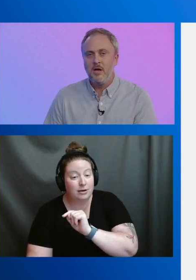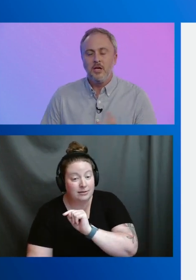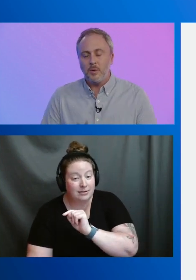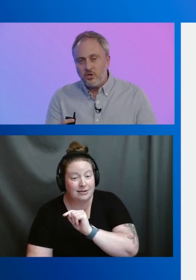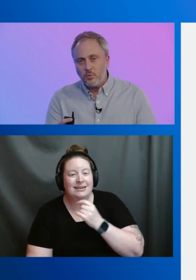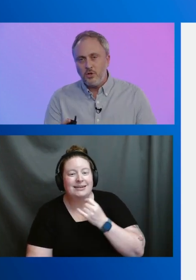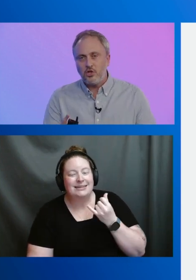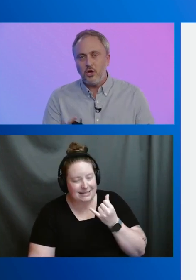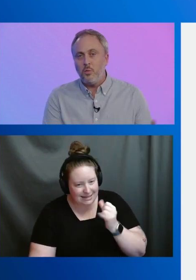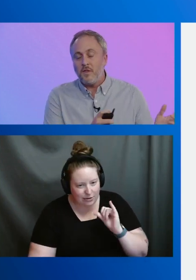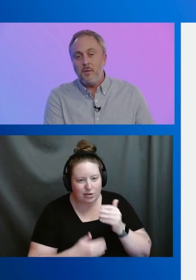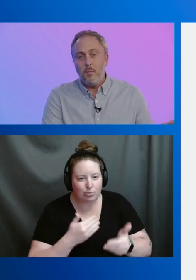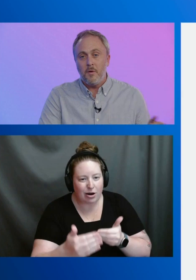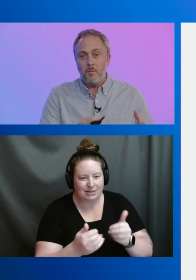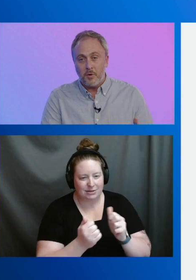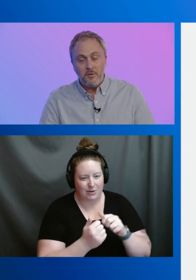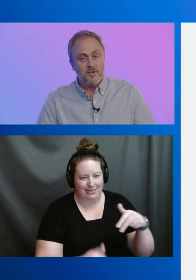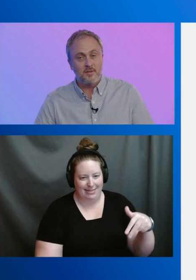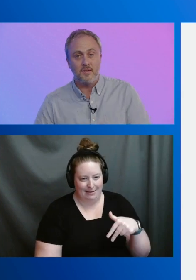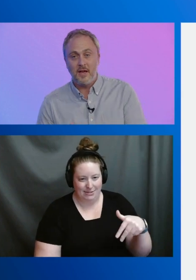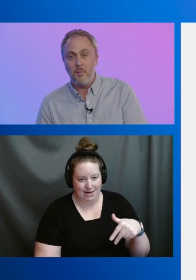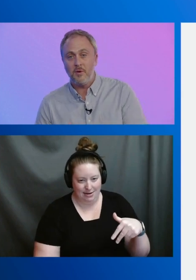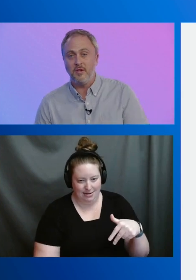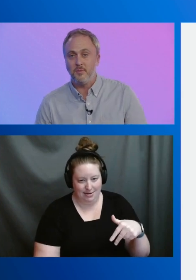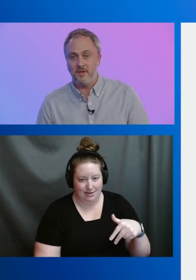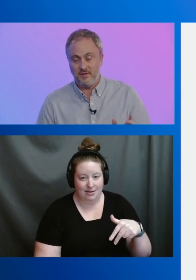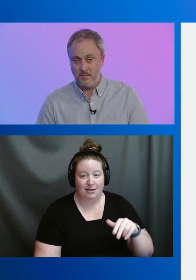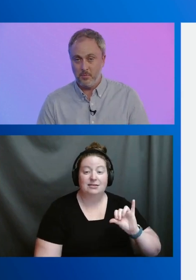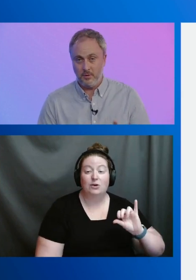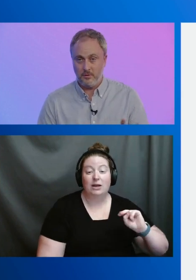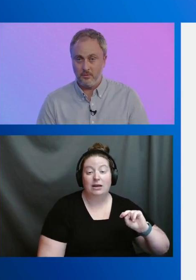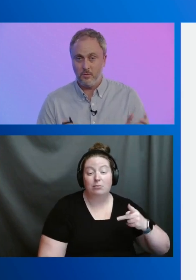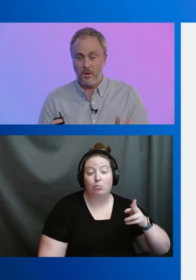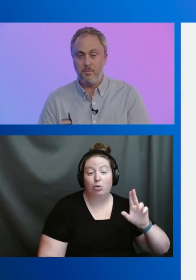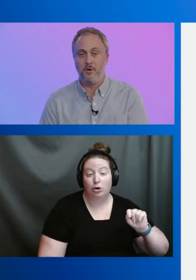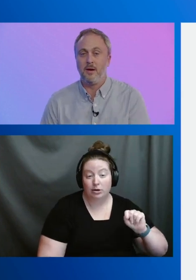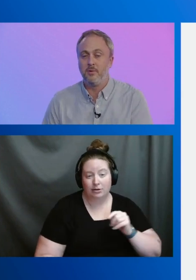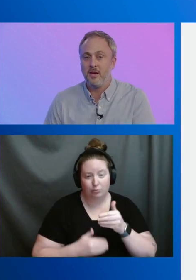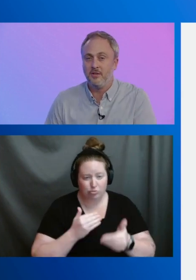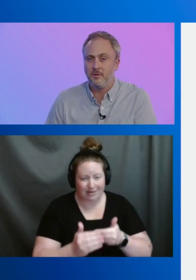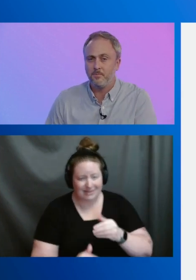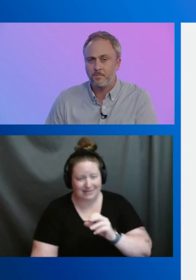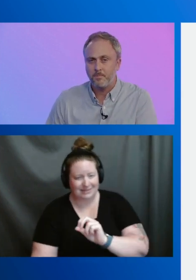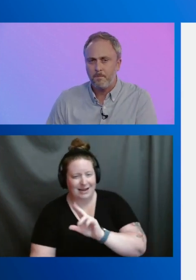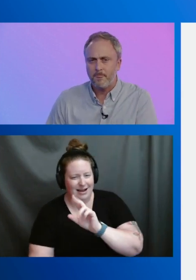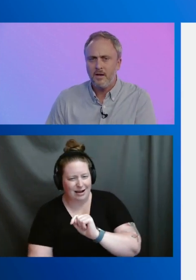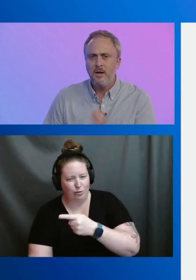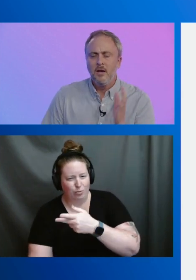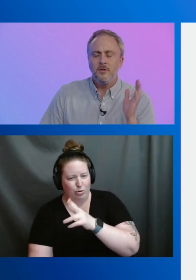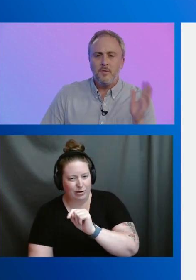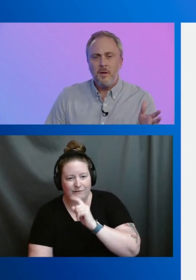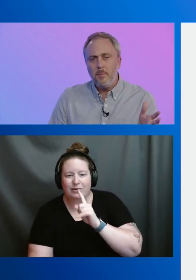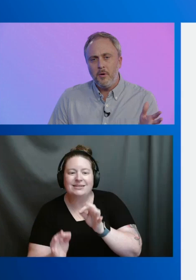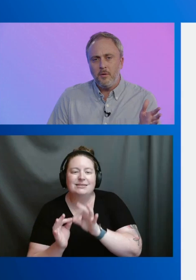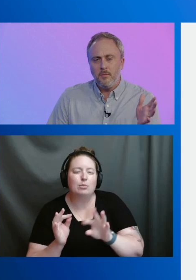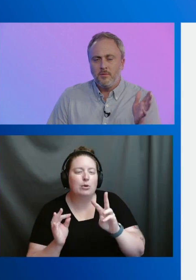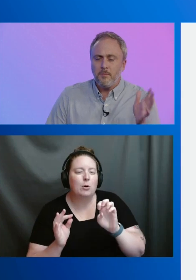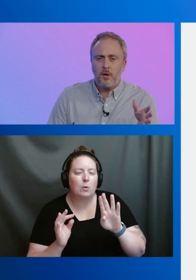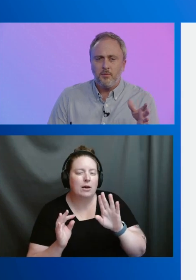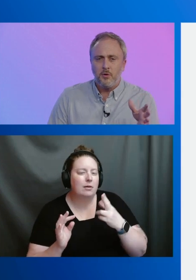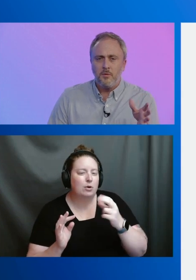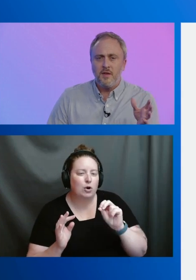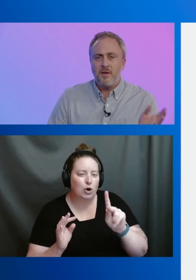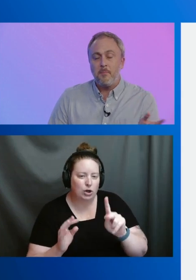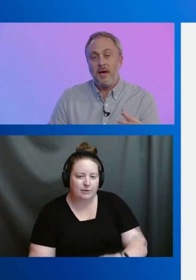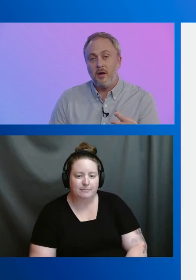Lambda. So I just want to show what the input, the process, and the output is with this simple little webhook application. So the input,